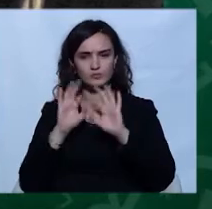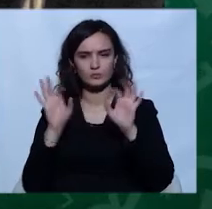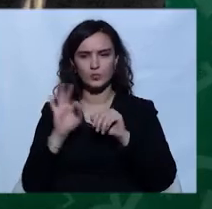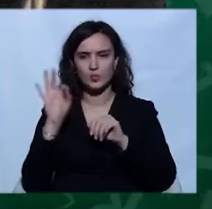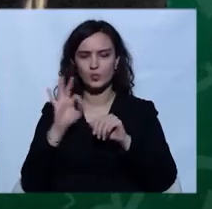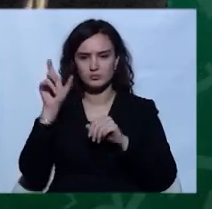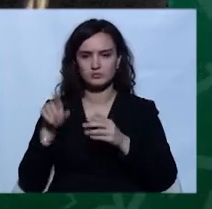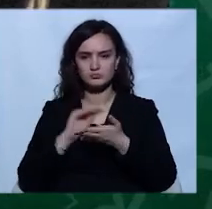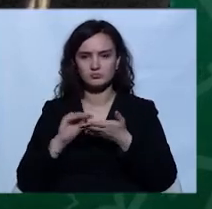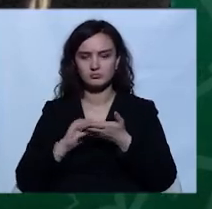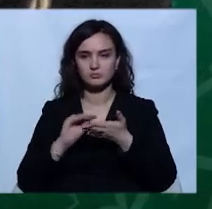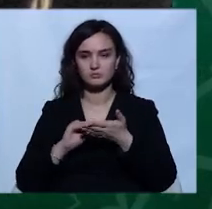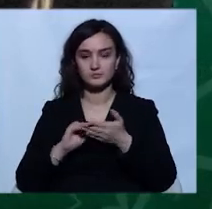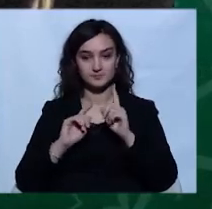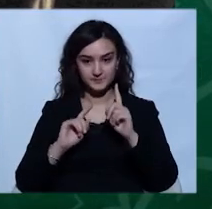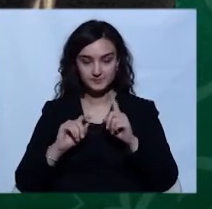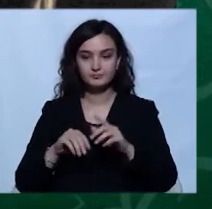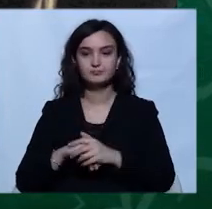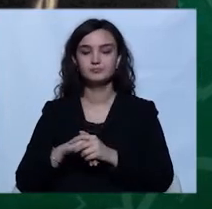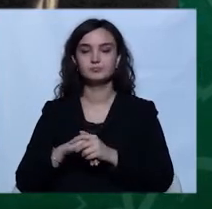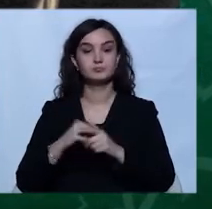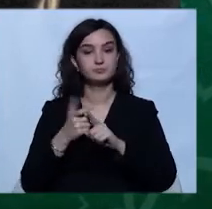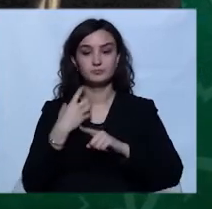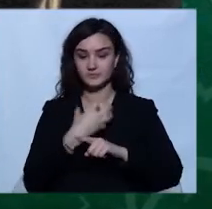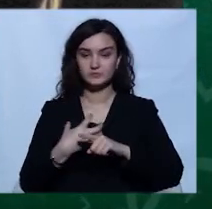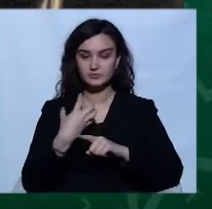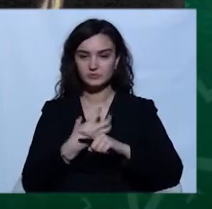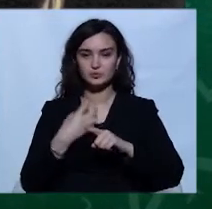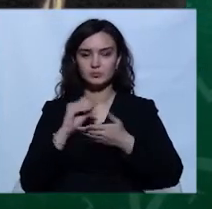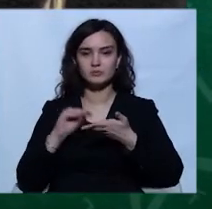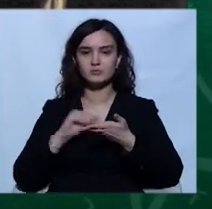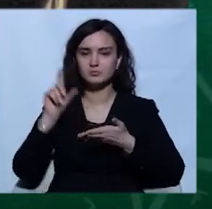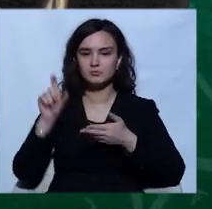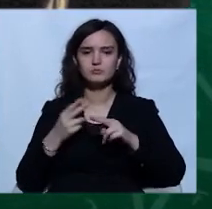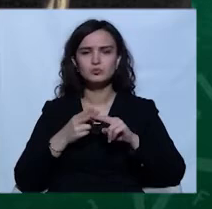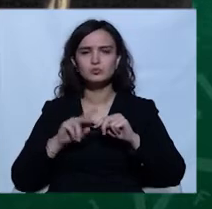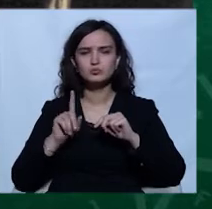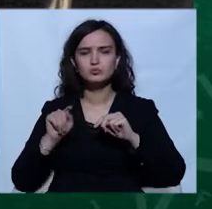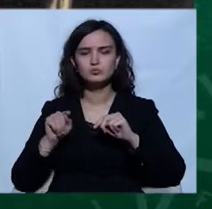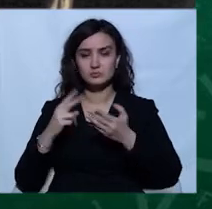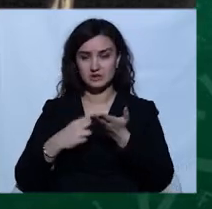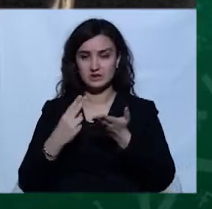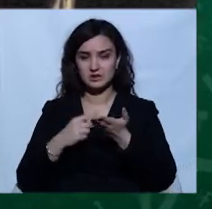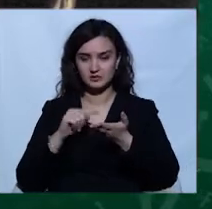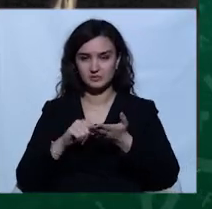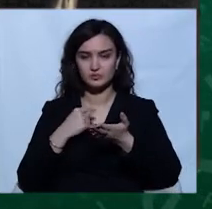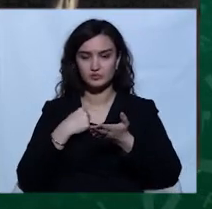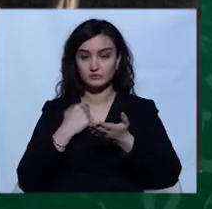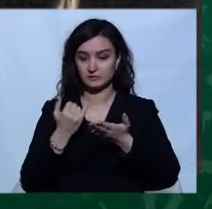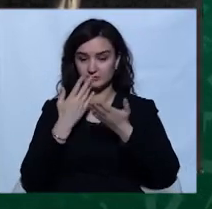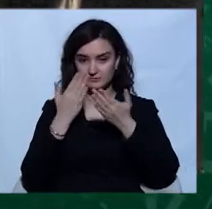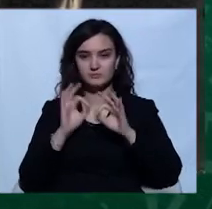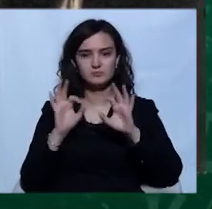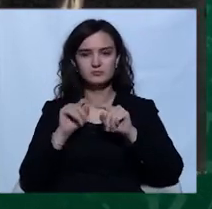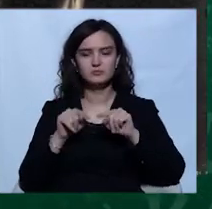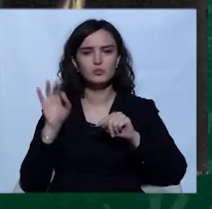the author? Well, I think it's very important to talk about the author because the book that we would look at is